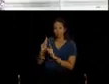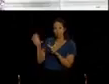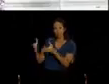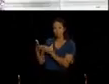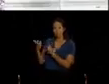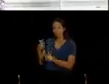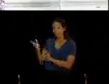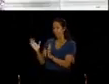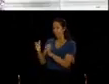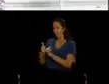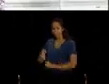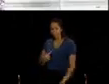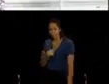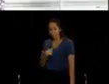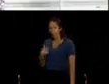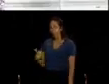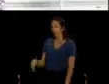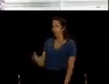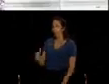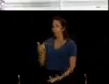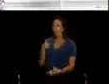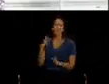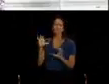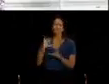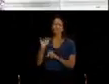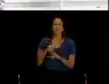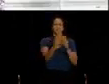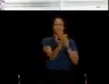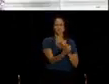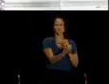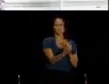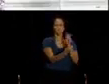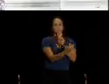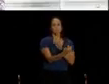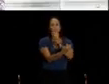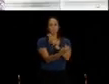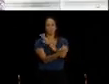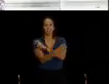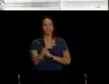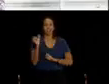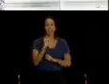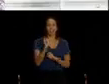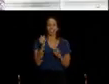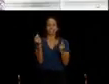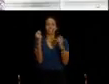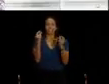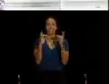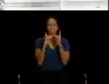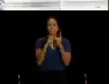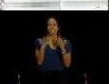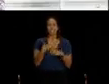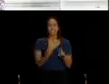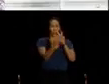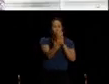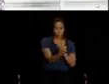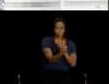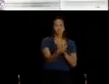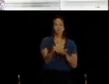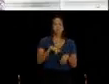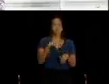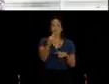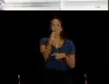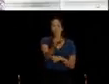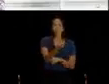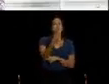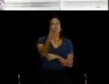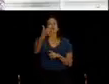platonic, professional speed dating thing where I had them each call me and tell me why they wanted to work together, why